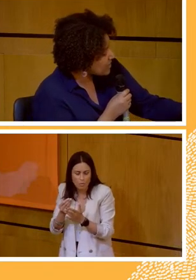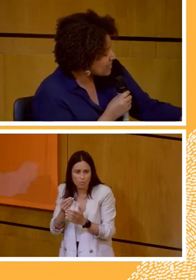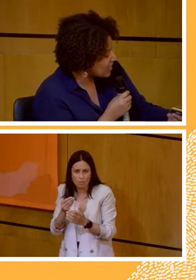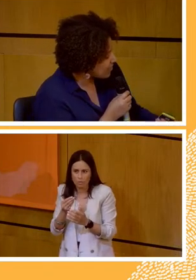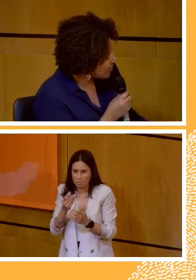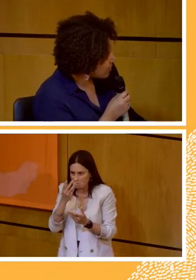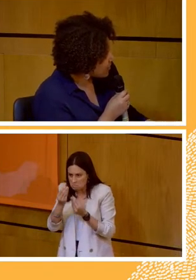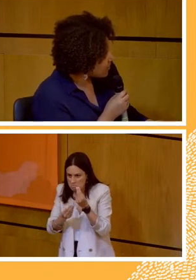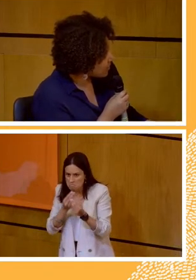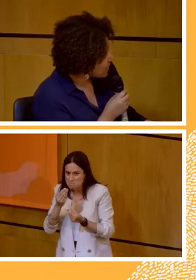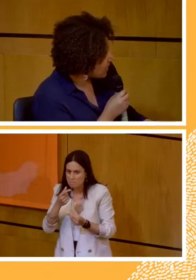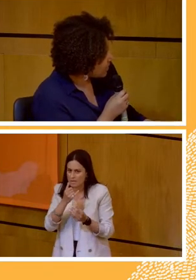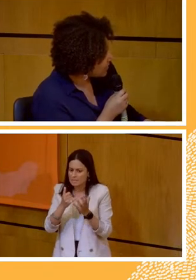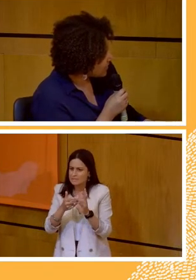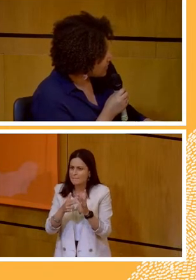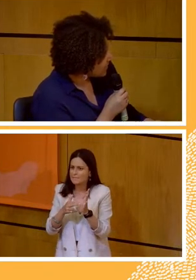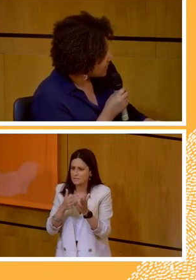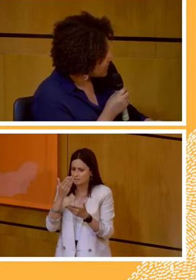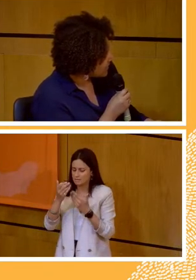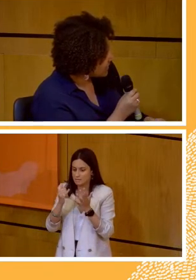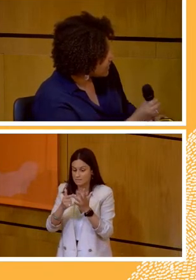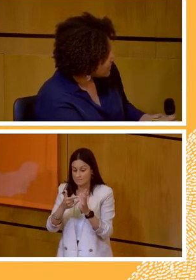Samson, do you want to tell everyone what's on the screen now?